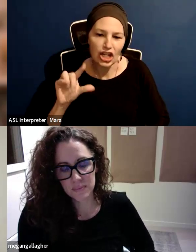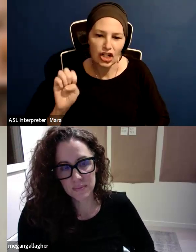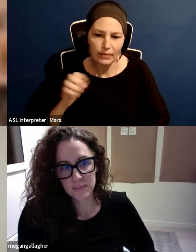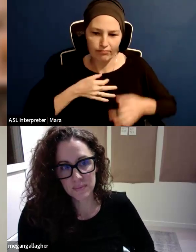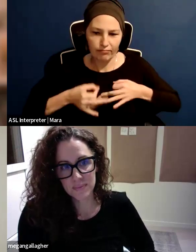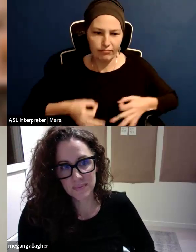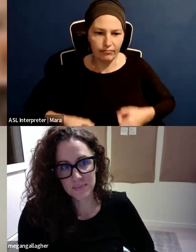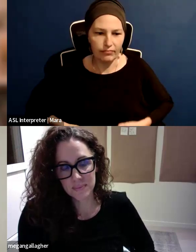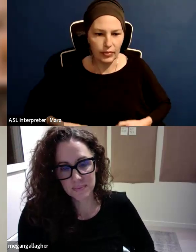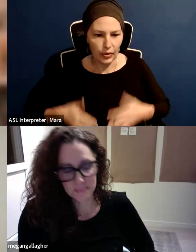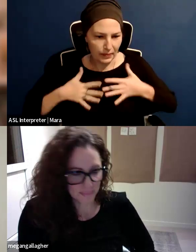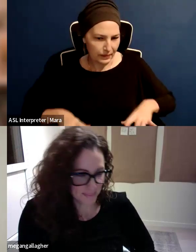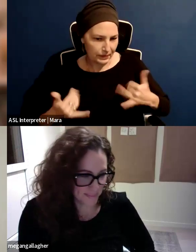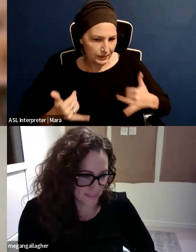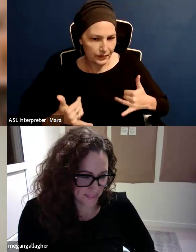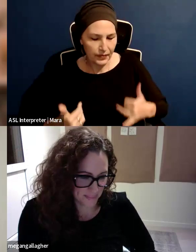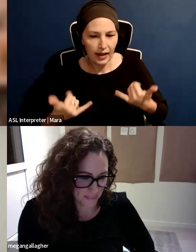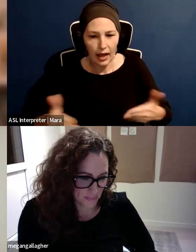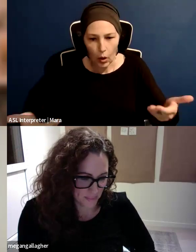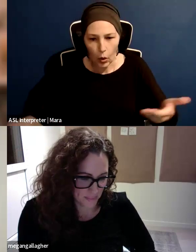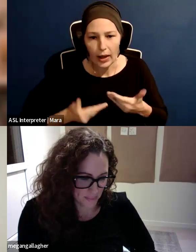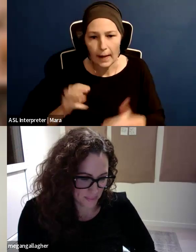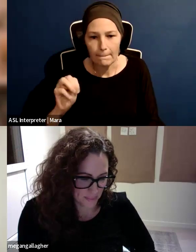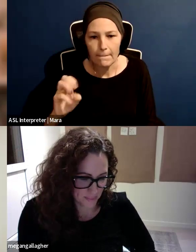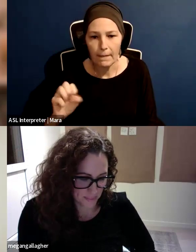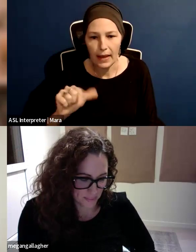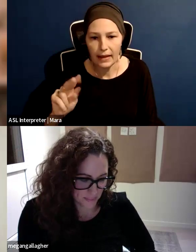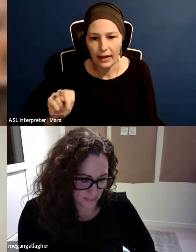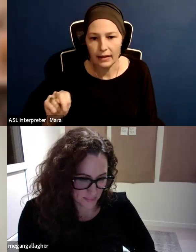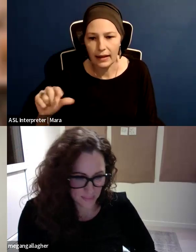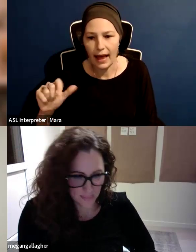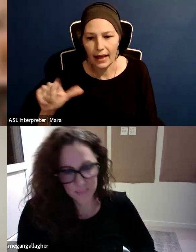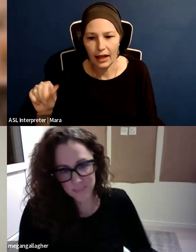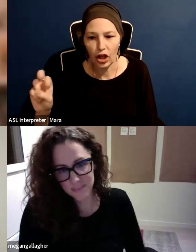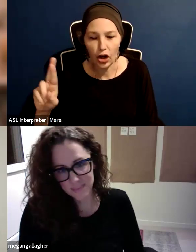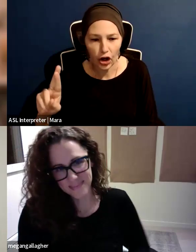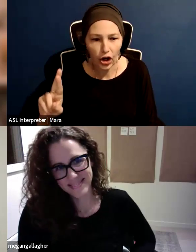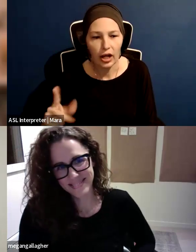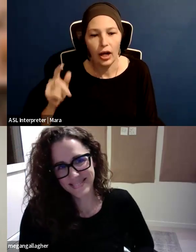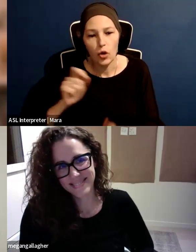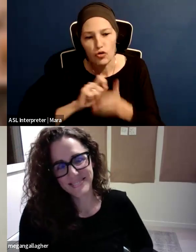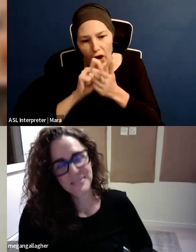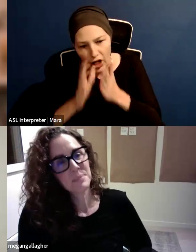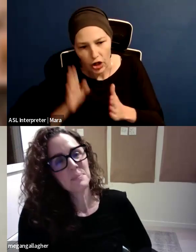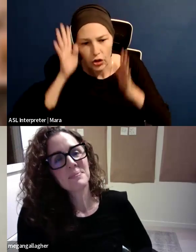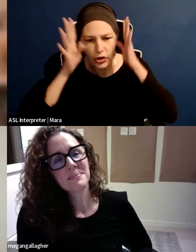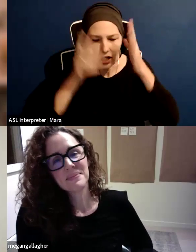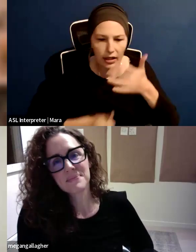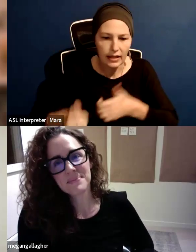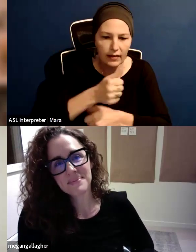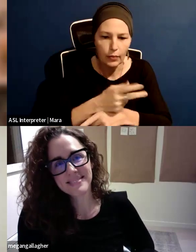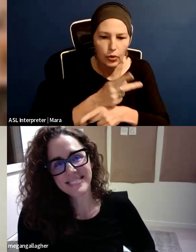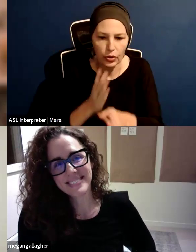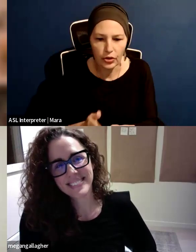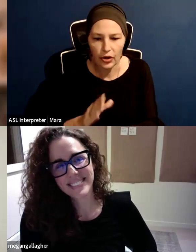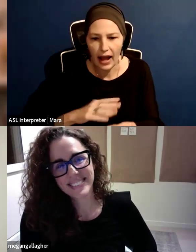to welcome Megan Gallagher, writer, creator, executive producer, and the fabulous award-winning actor, writer,